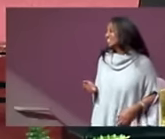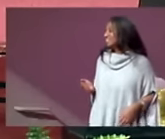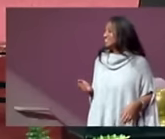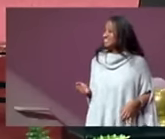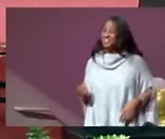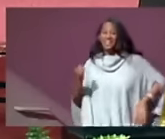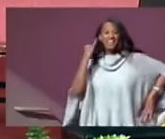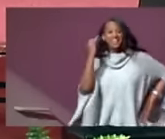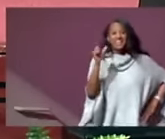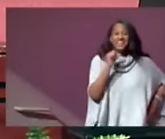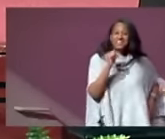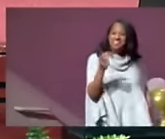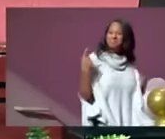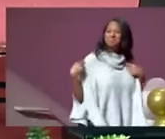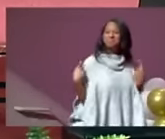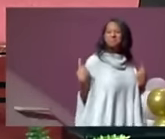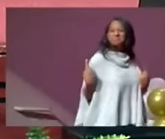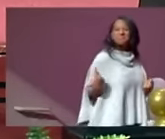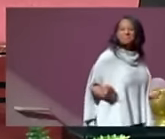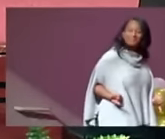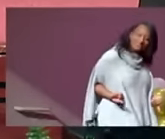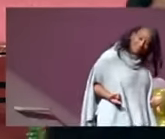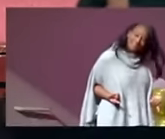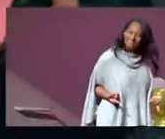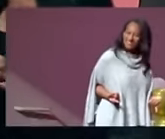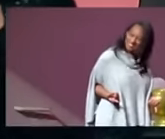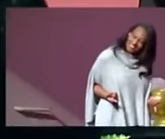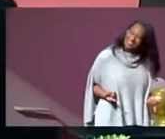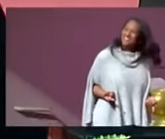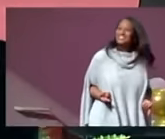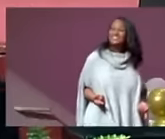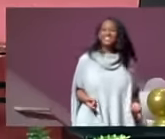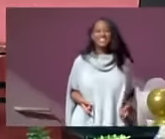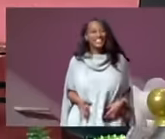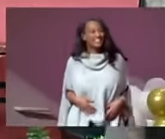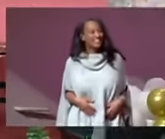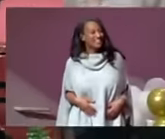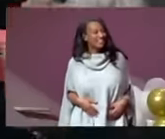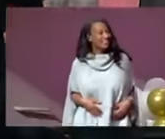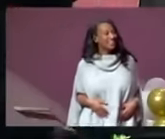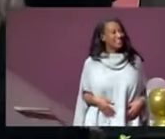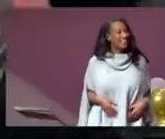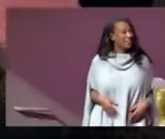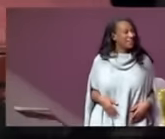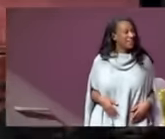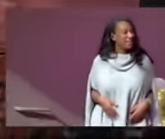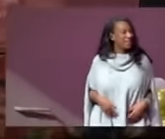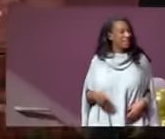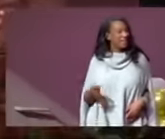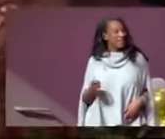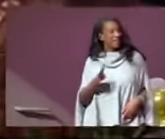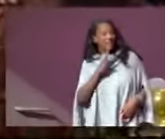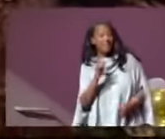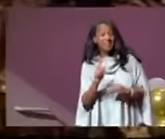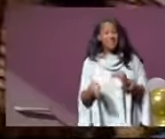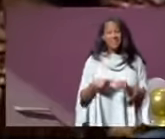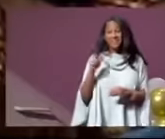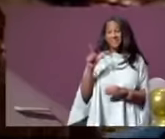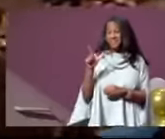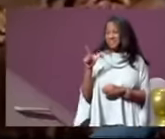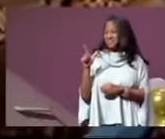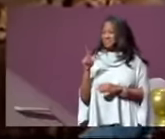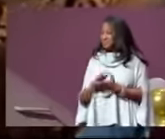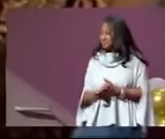If it had not been, I'm just thinking about 2023. For the